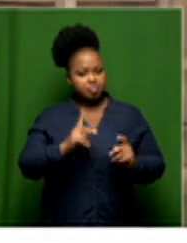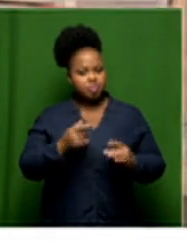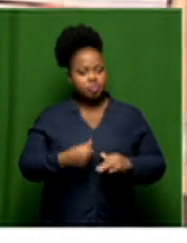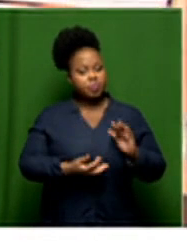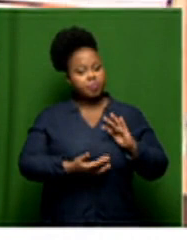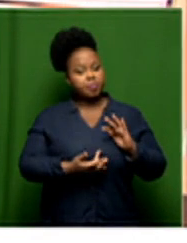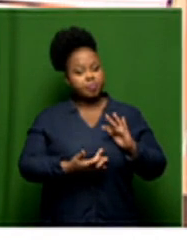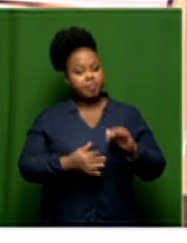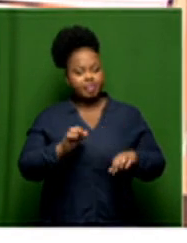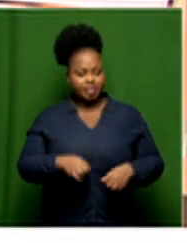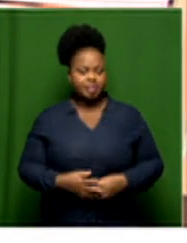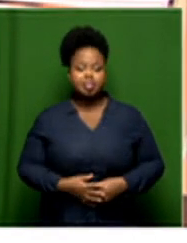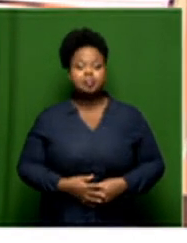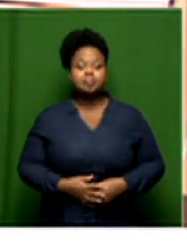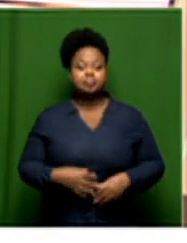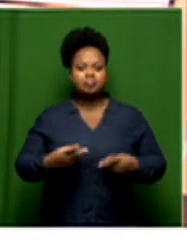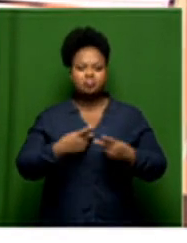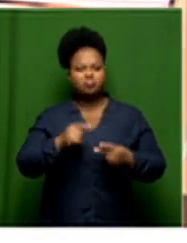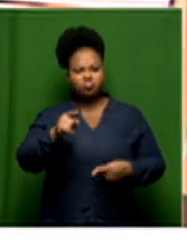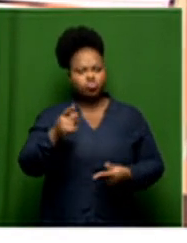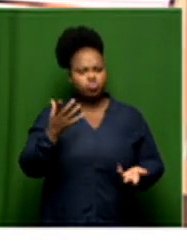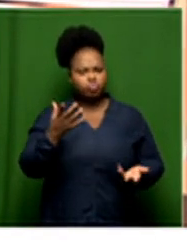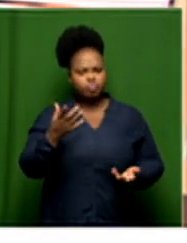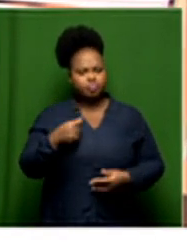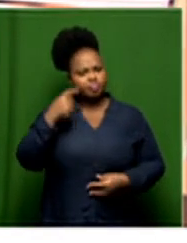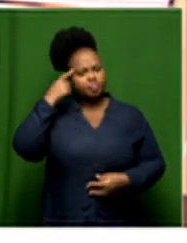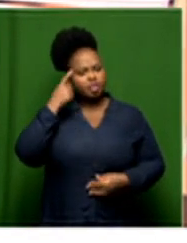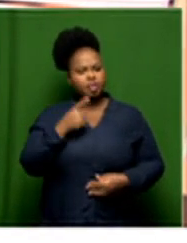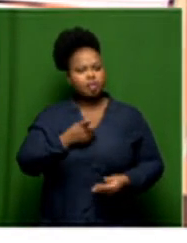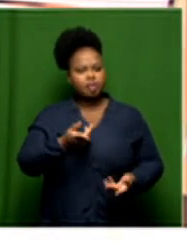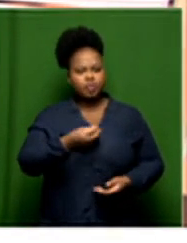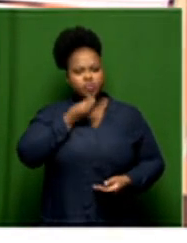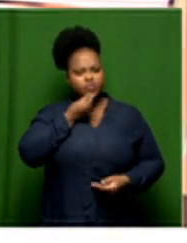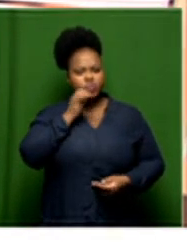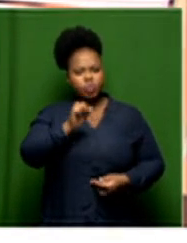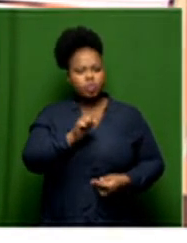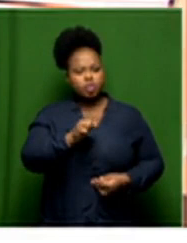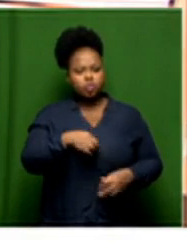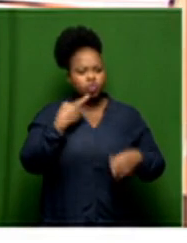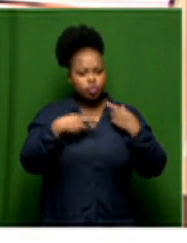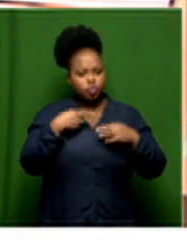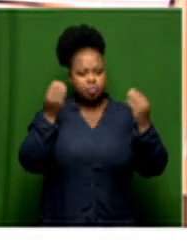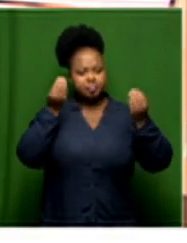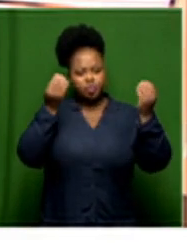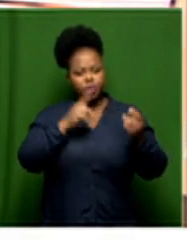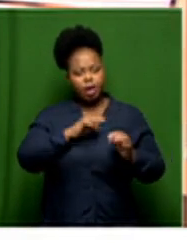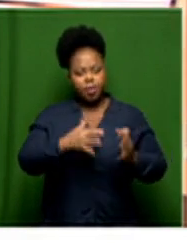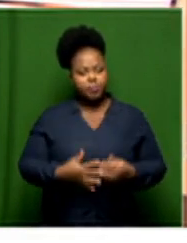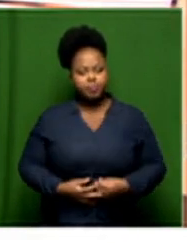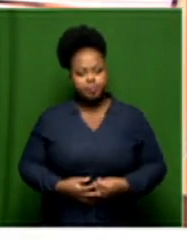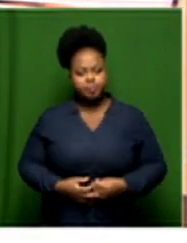quite inspirational, actually. And what do you think makes your food recipes and restaurants so popular among your